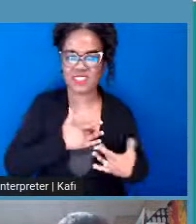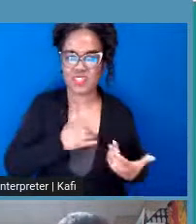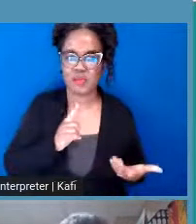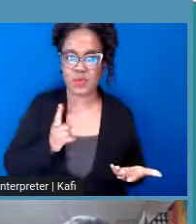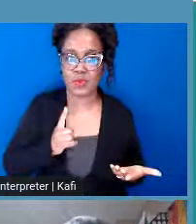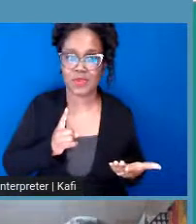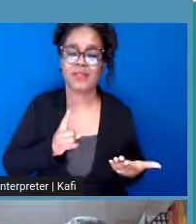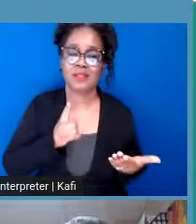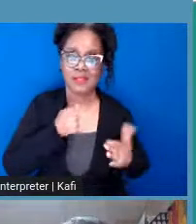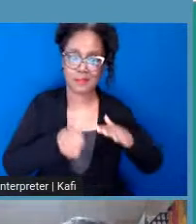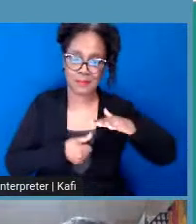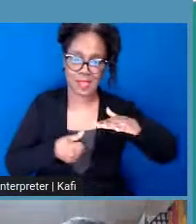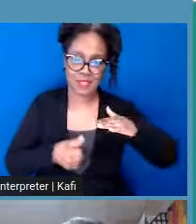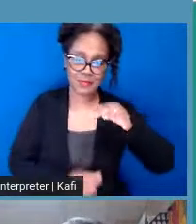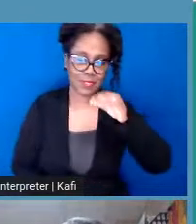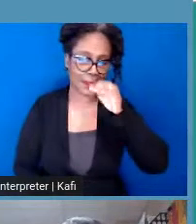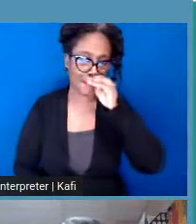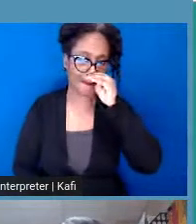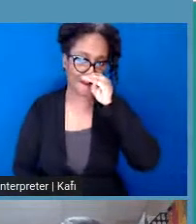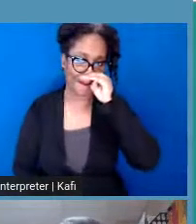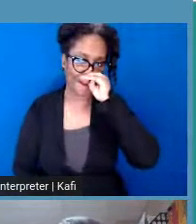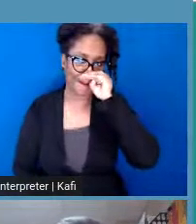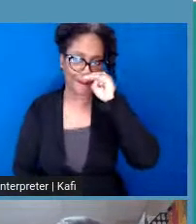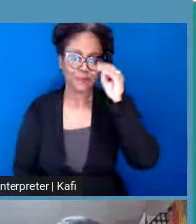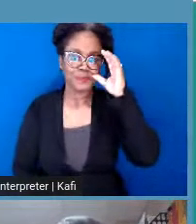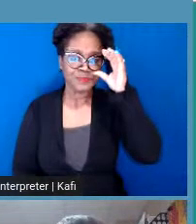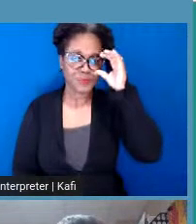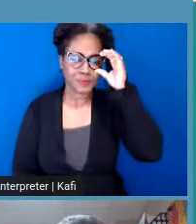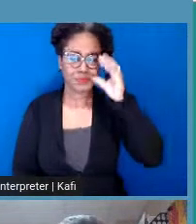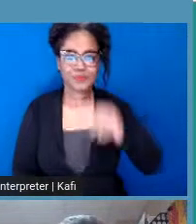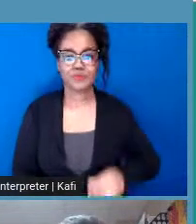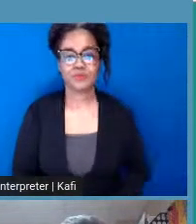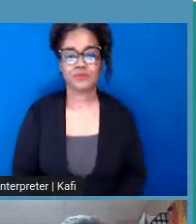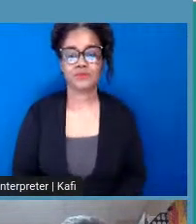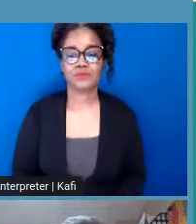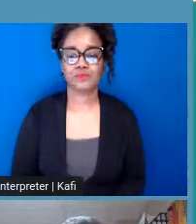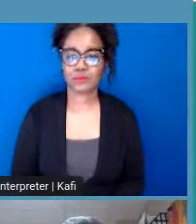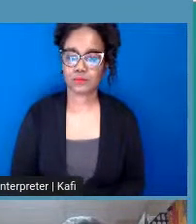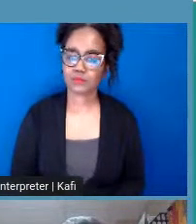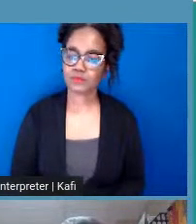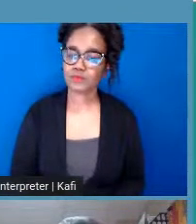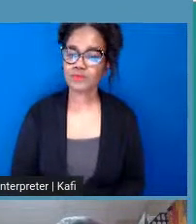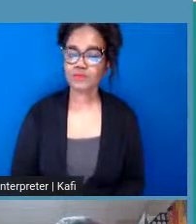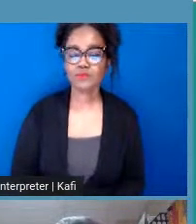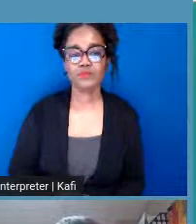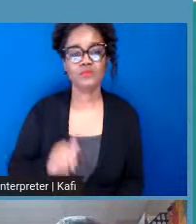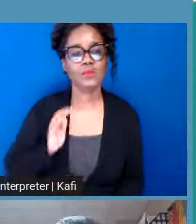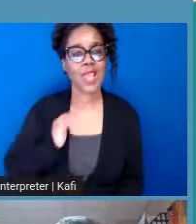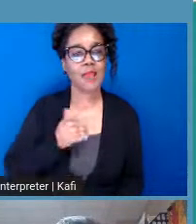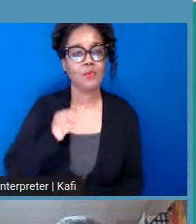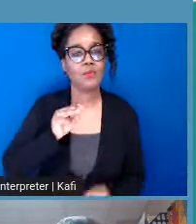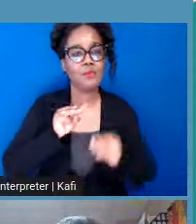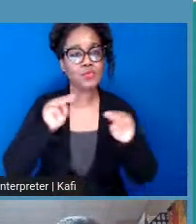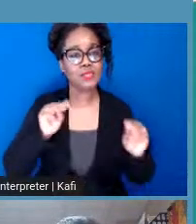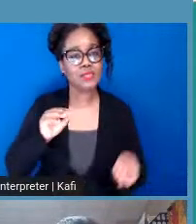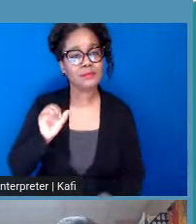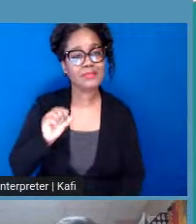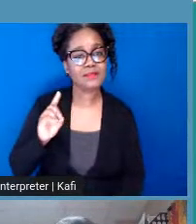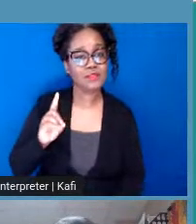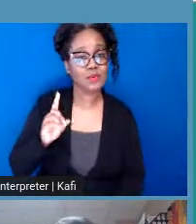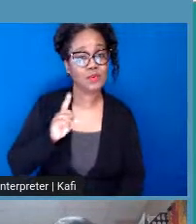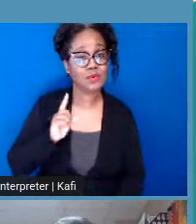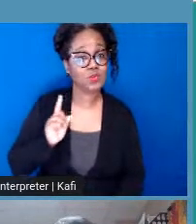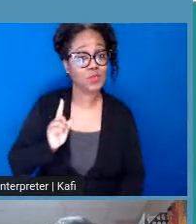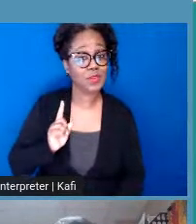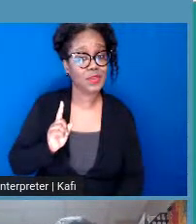So the South Dakota Art Museum is located in Brookings, South Dakota. We're way on the east side, far from the Black Hills, and we are the